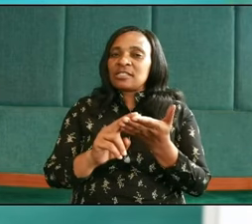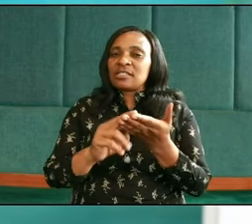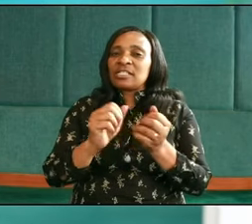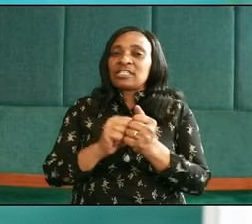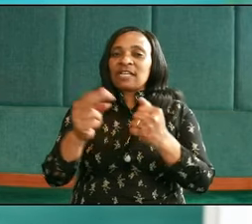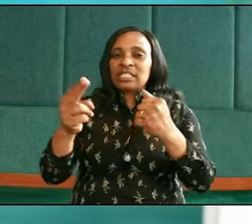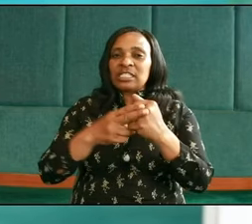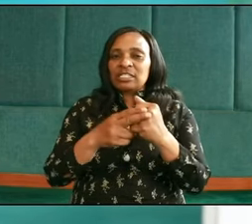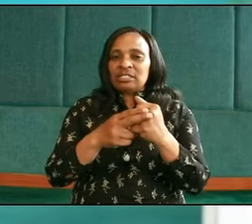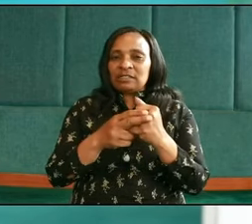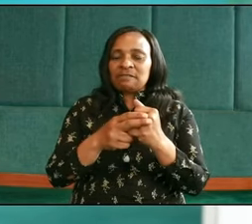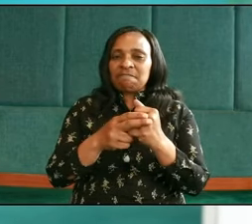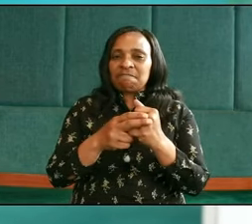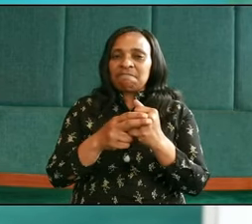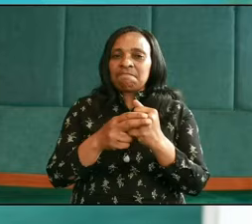17.